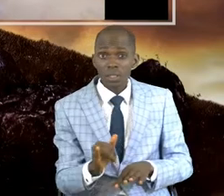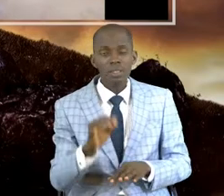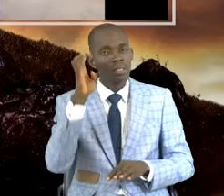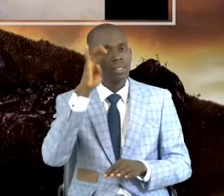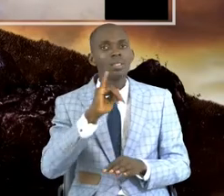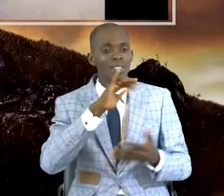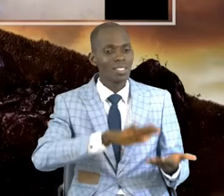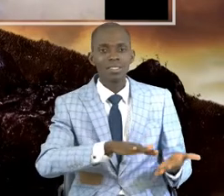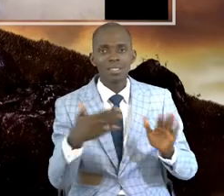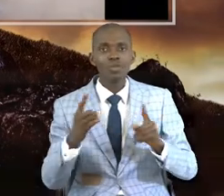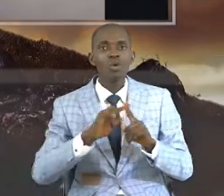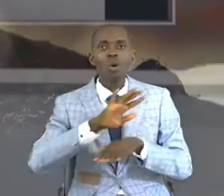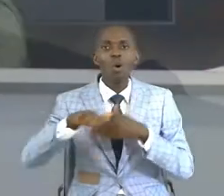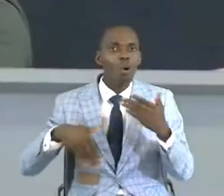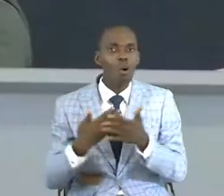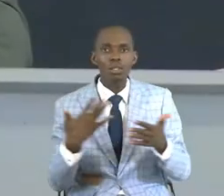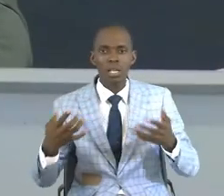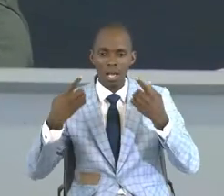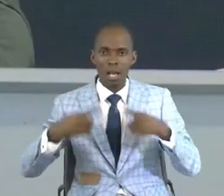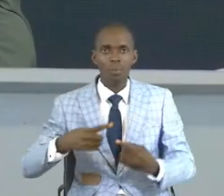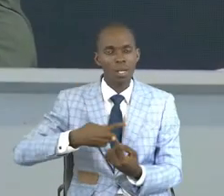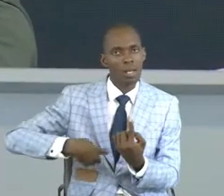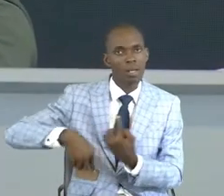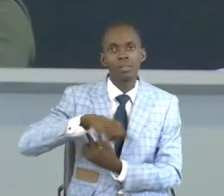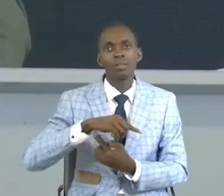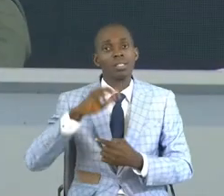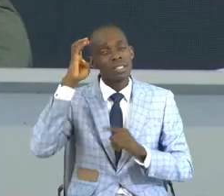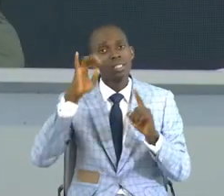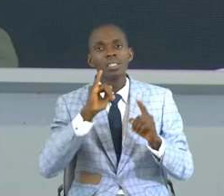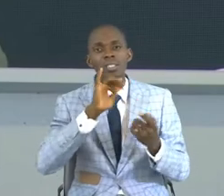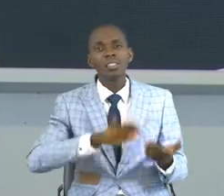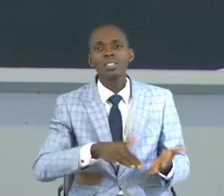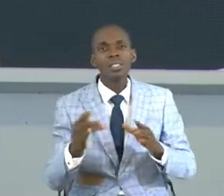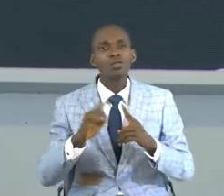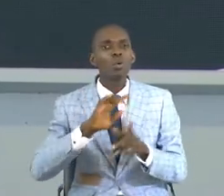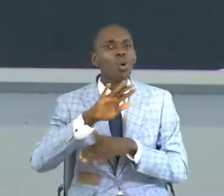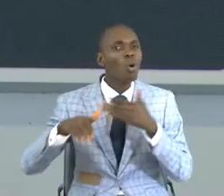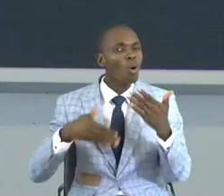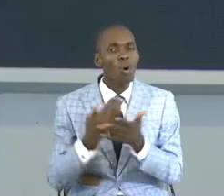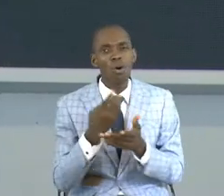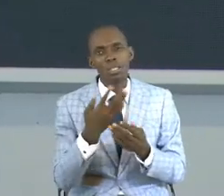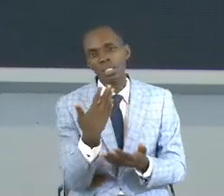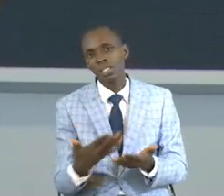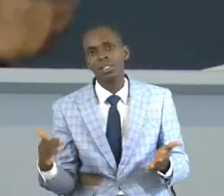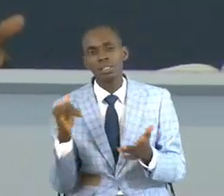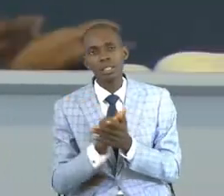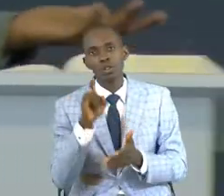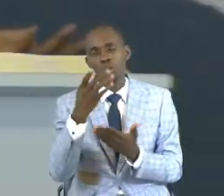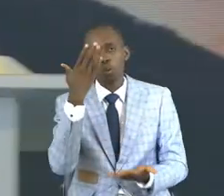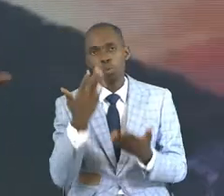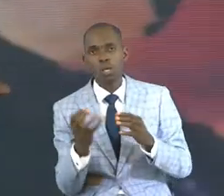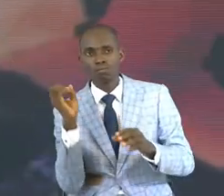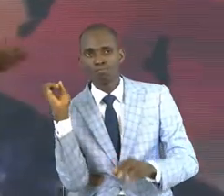things around him. He's dead to all the things you might throw at him. He says,